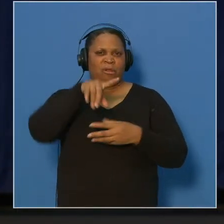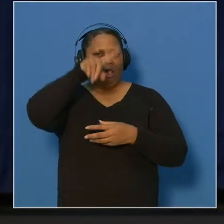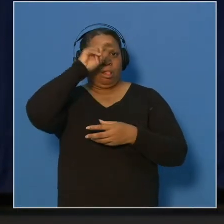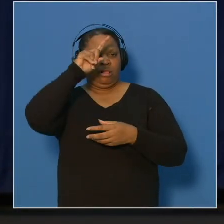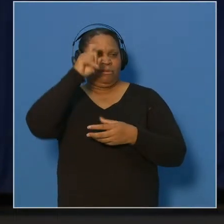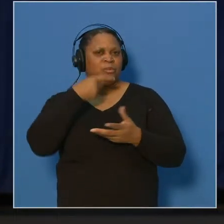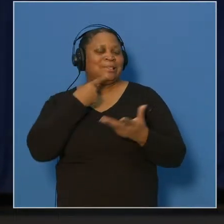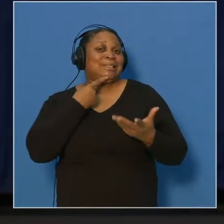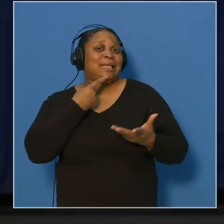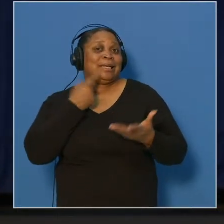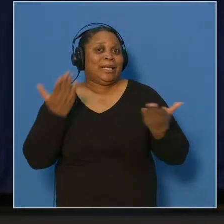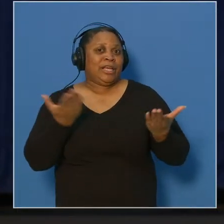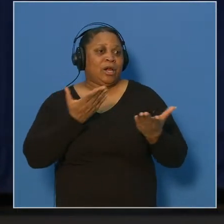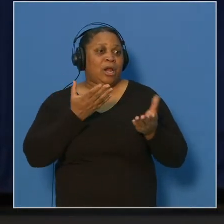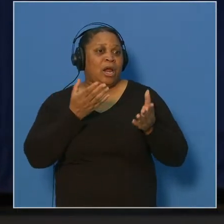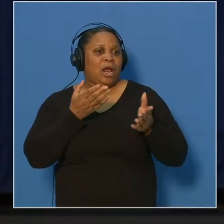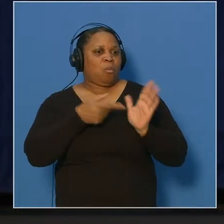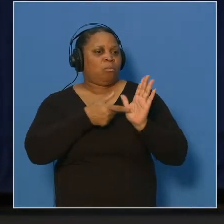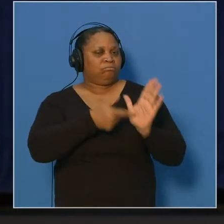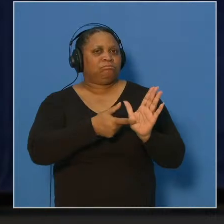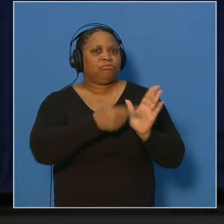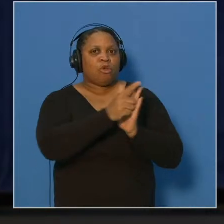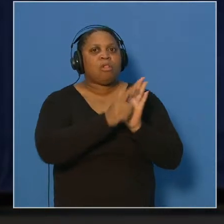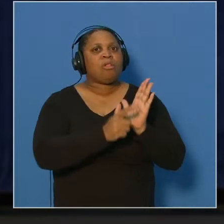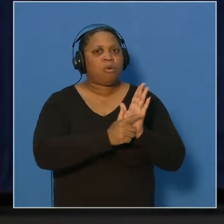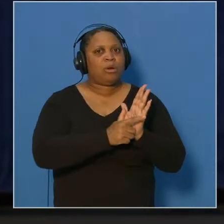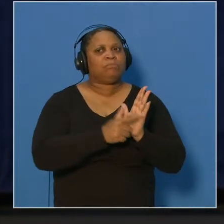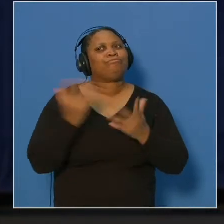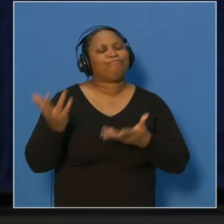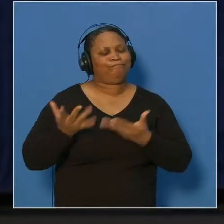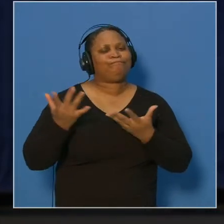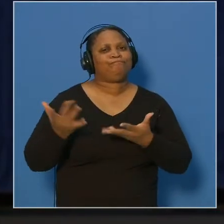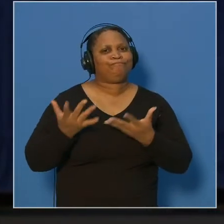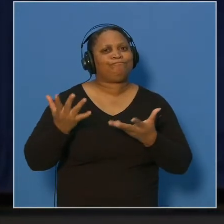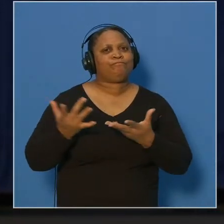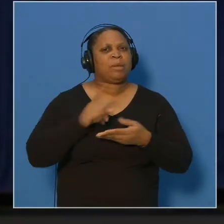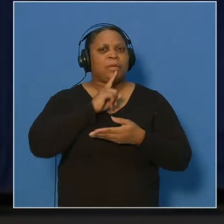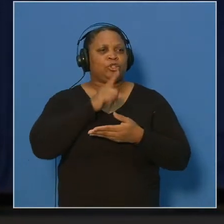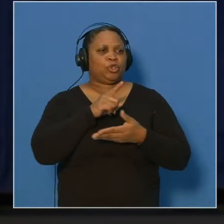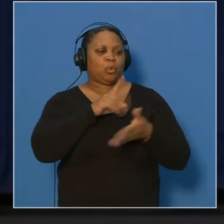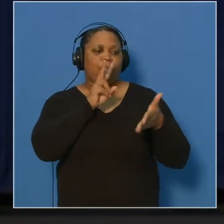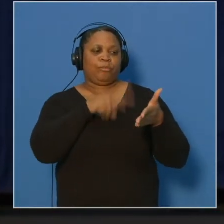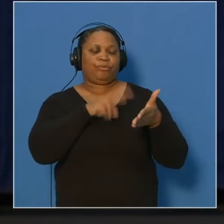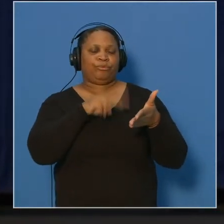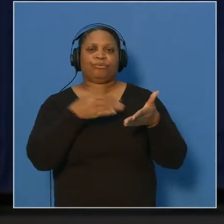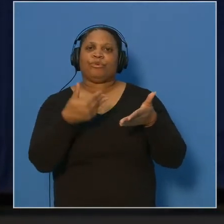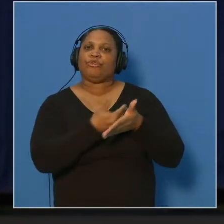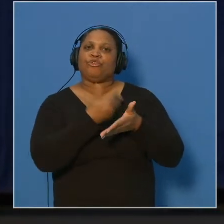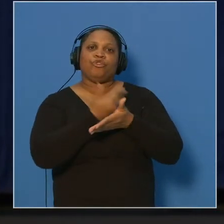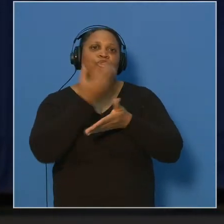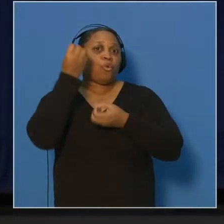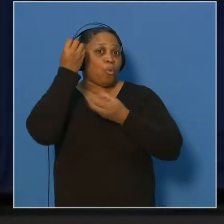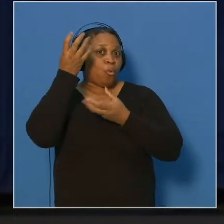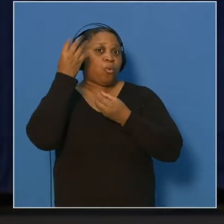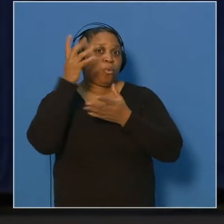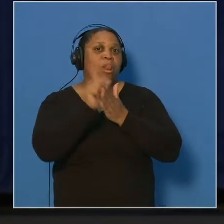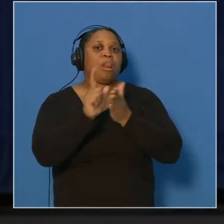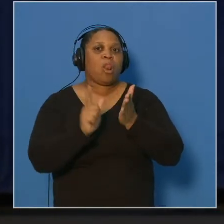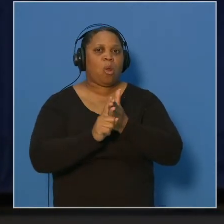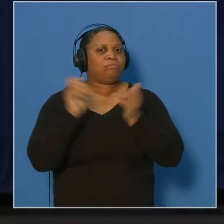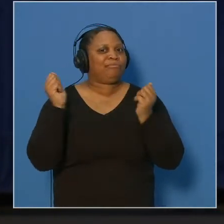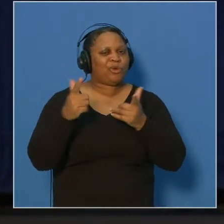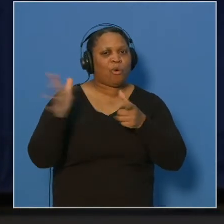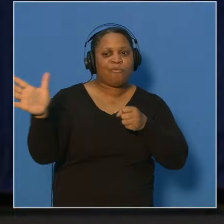here and what is reflected fully in the law. So we're going to wait to make sure that we can read from the newly updated law so that everyone will have